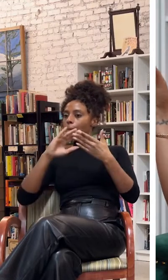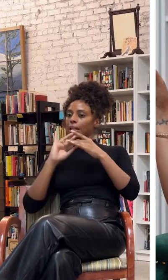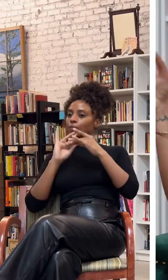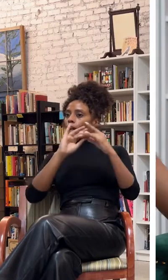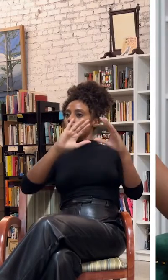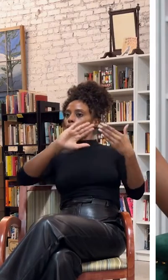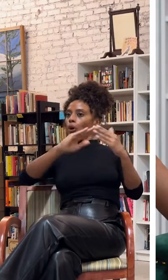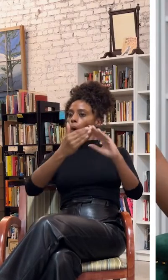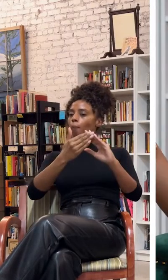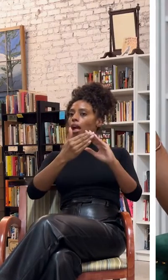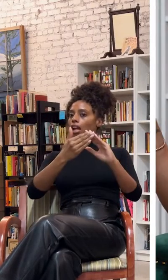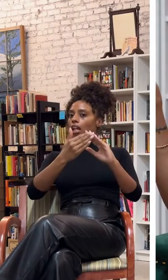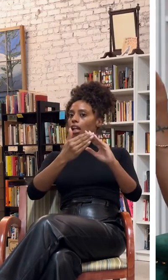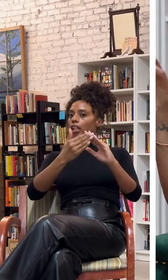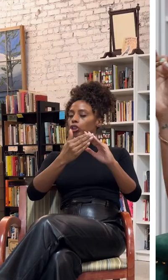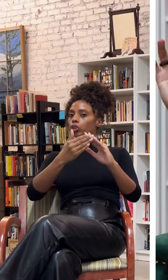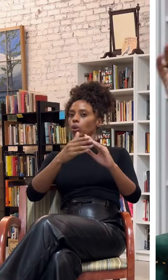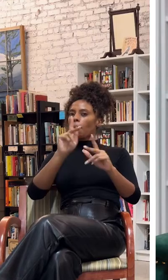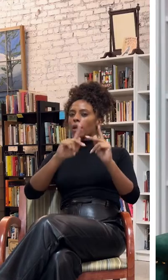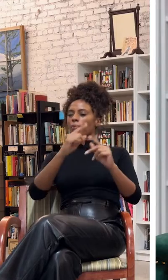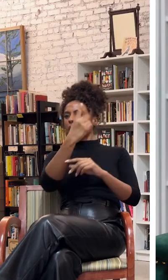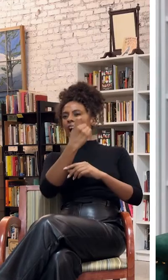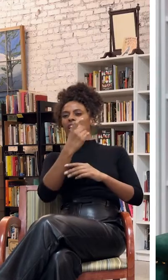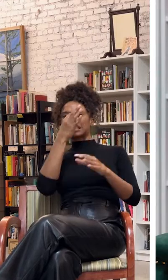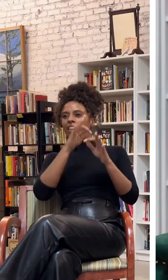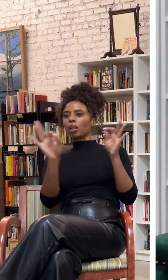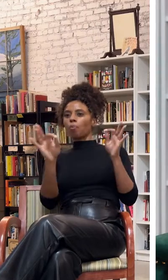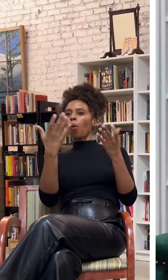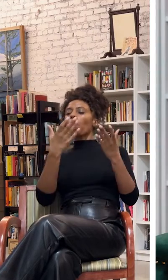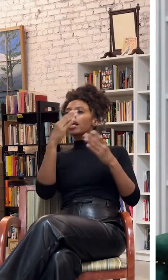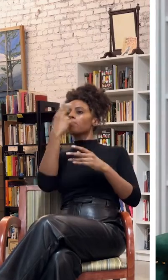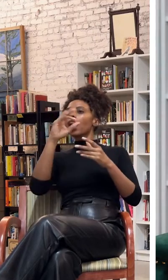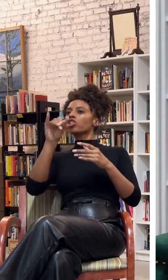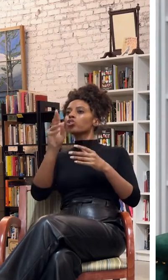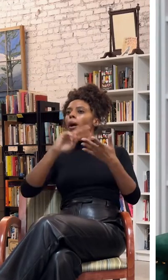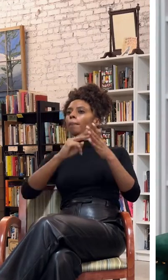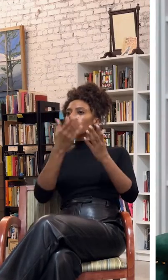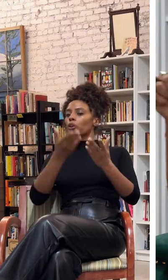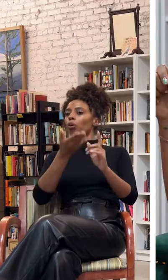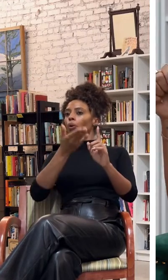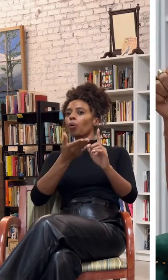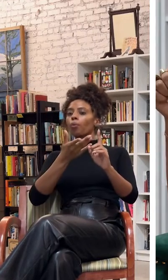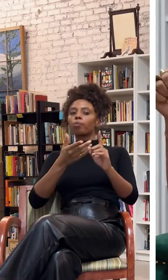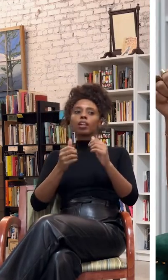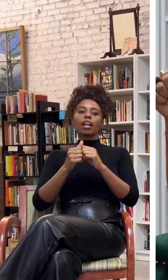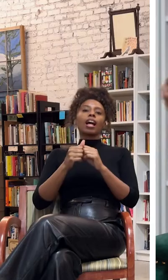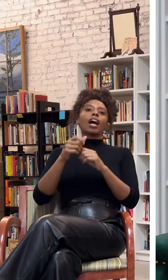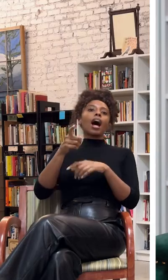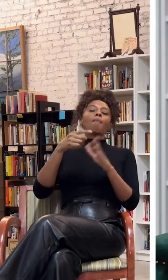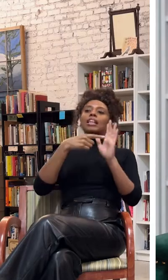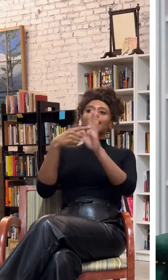of people I've asked simply, what does Black joy mean to you? A lot of them gave almost all of them, it was an example that involved somebody else.